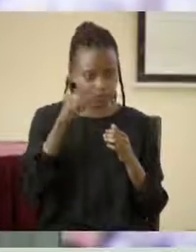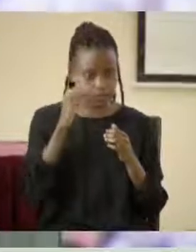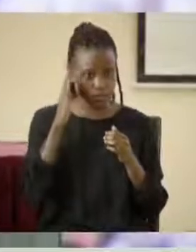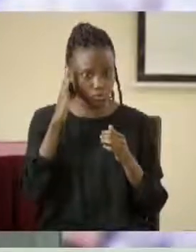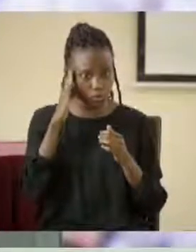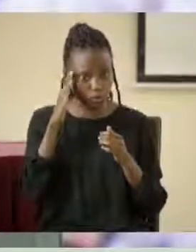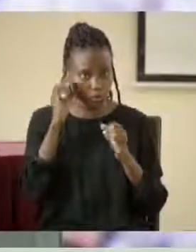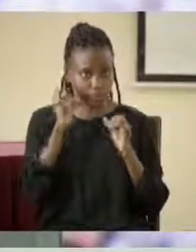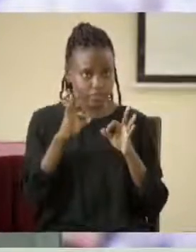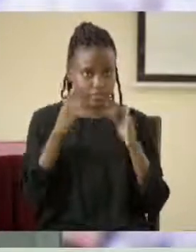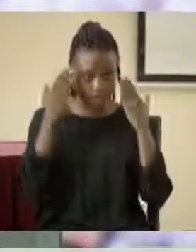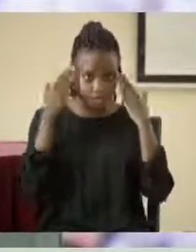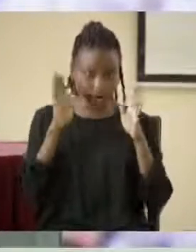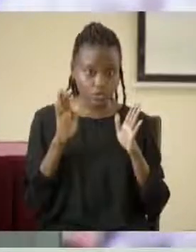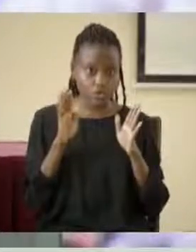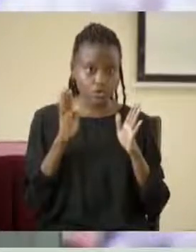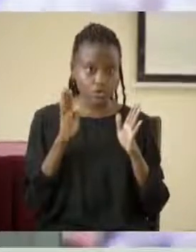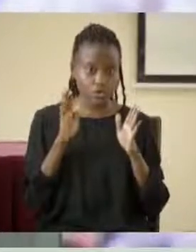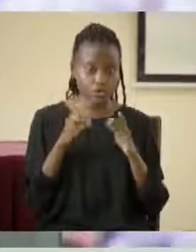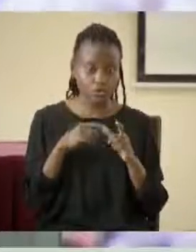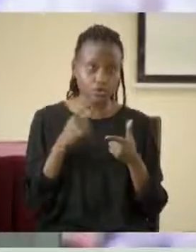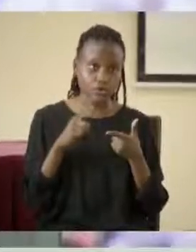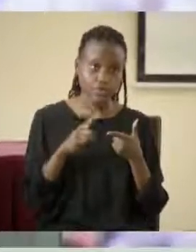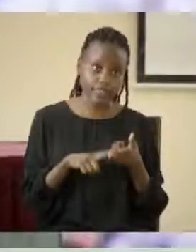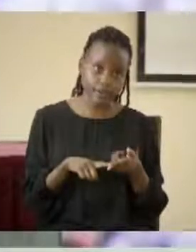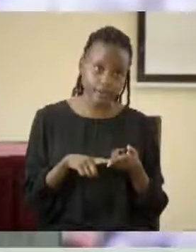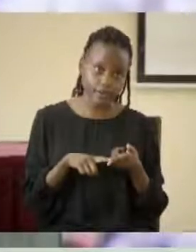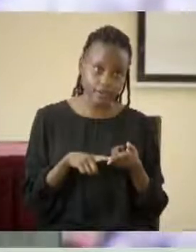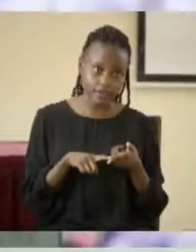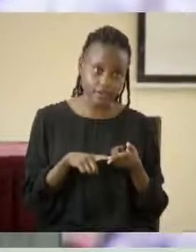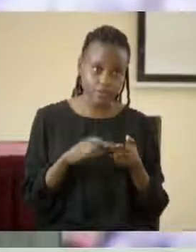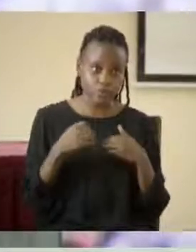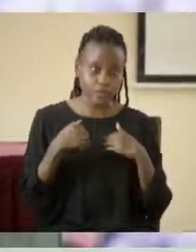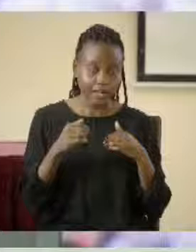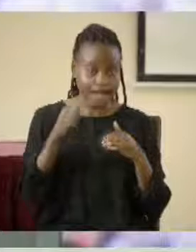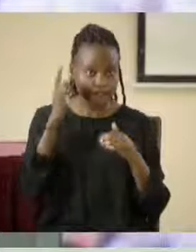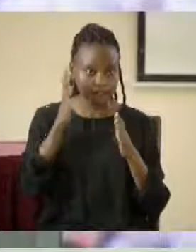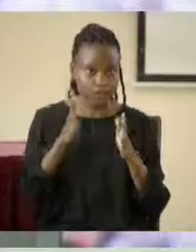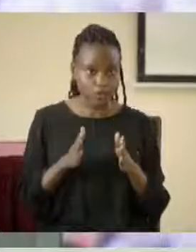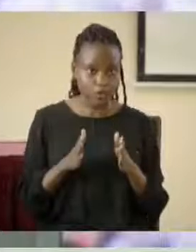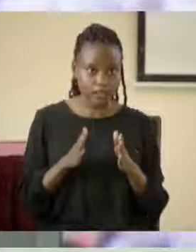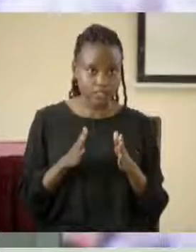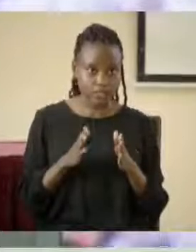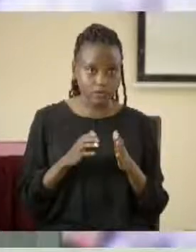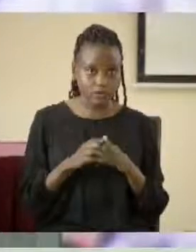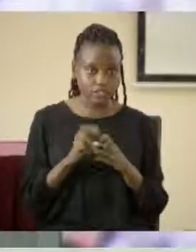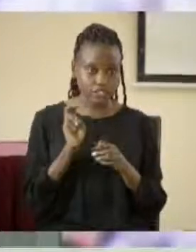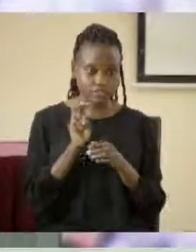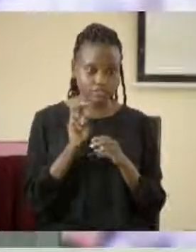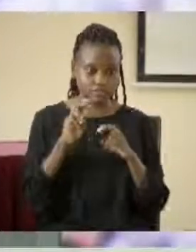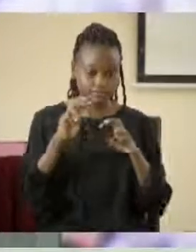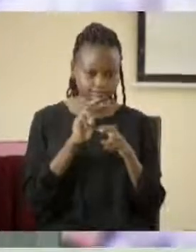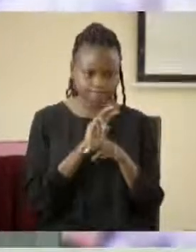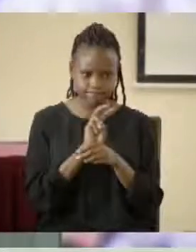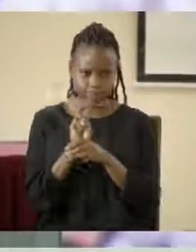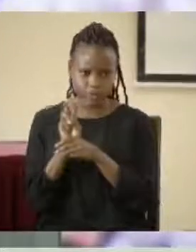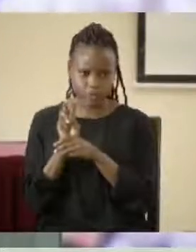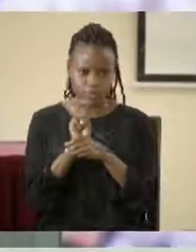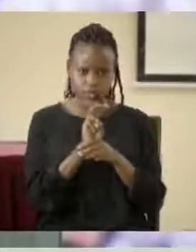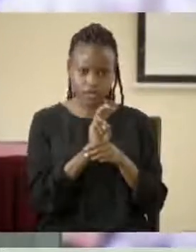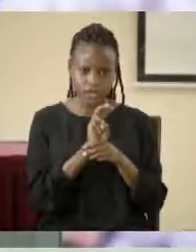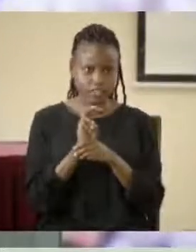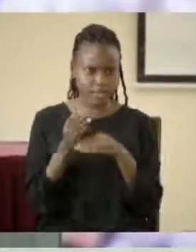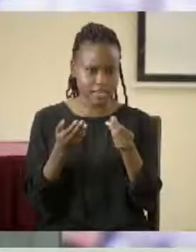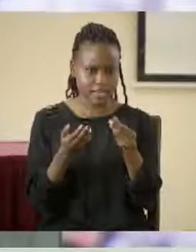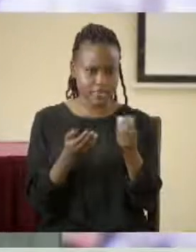if we don't raise that consciousness, then we are going to have lawyers who are just looking at making the